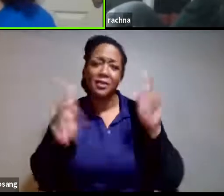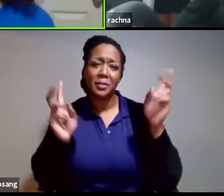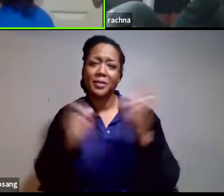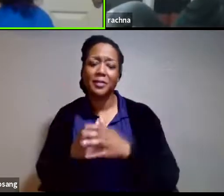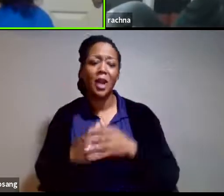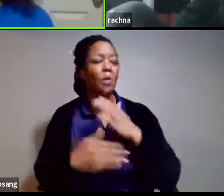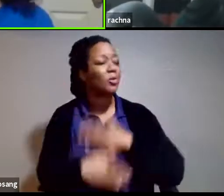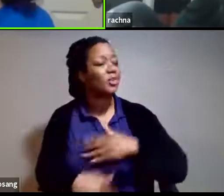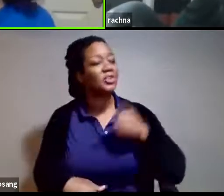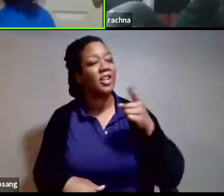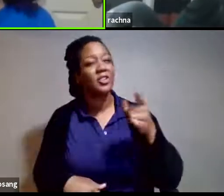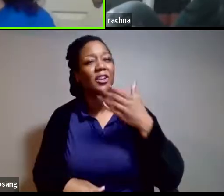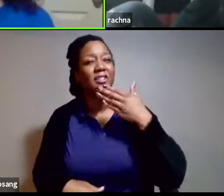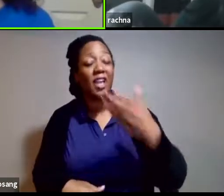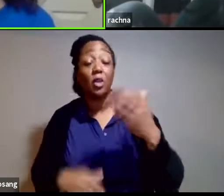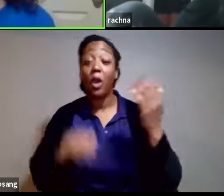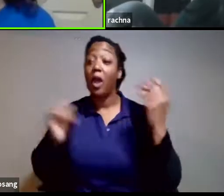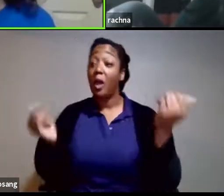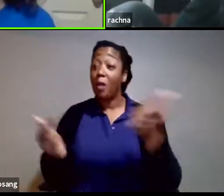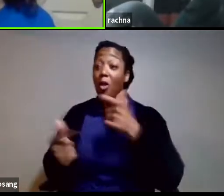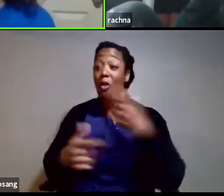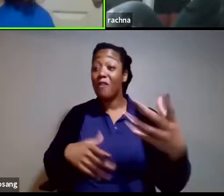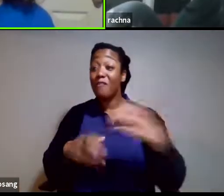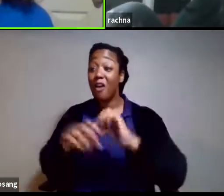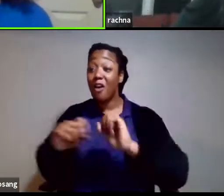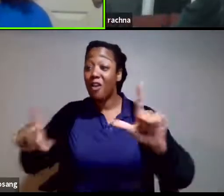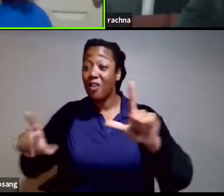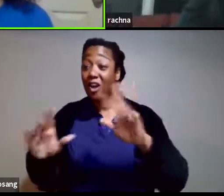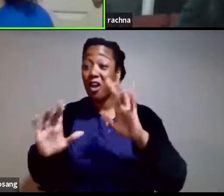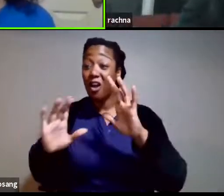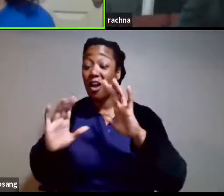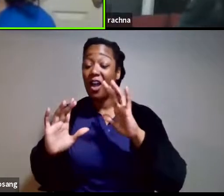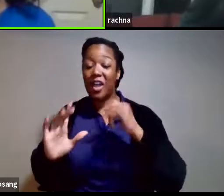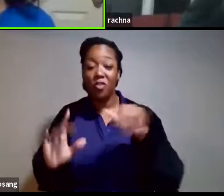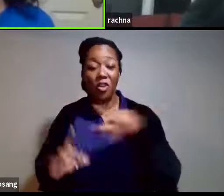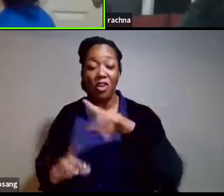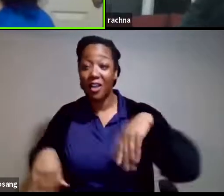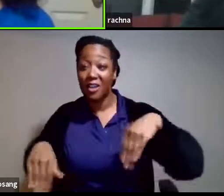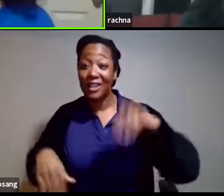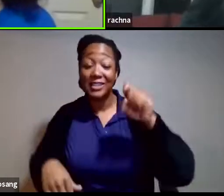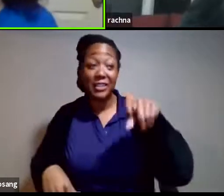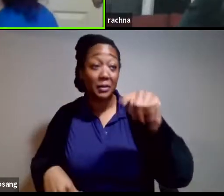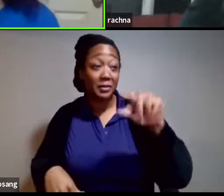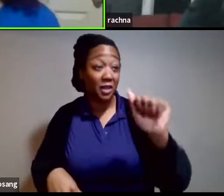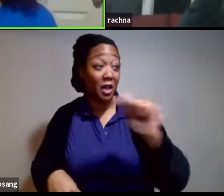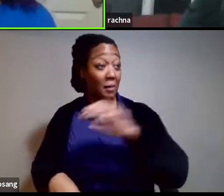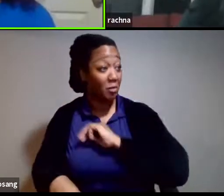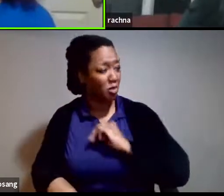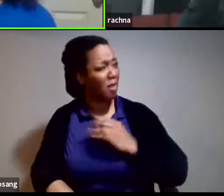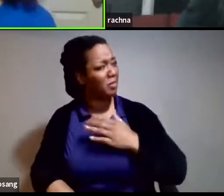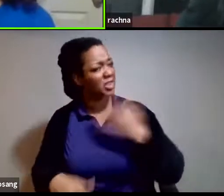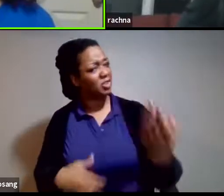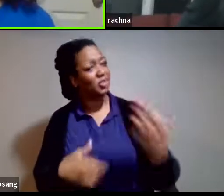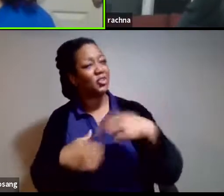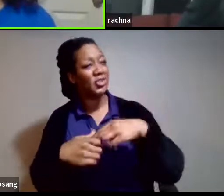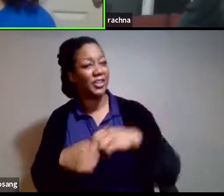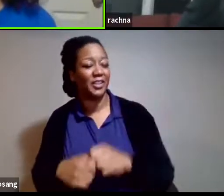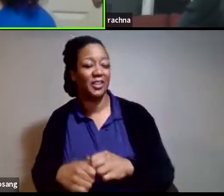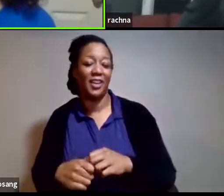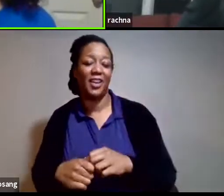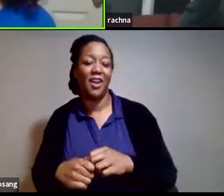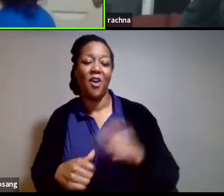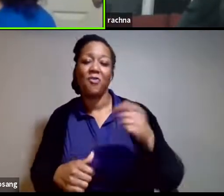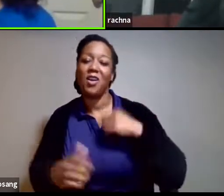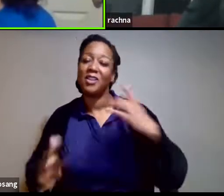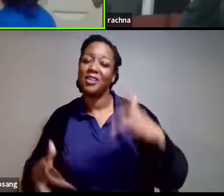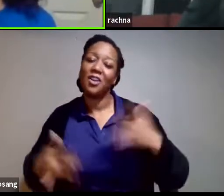appreciate it. So thank you to everybody for jumping in and joining us. If you're not a SEPTA member, please join SEPTA. And we are